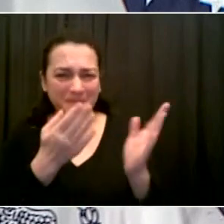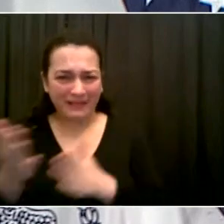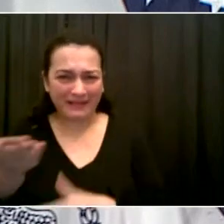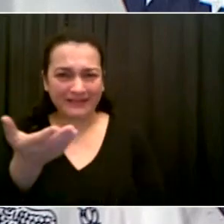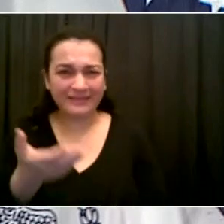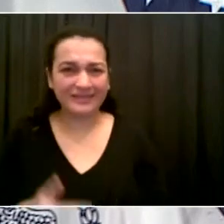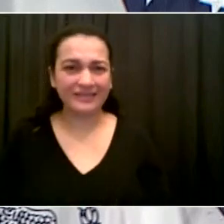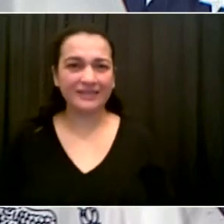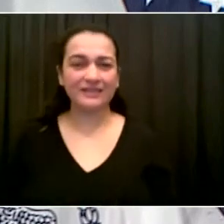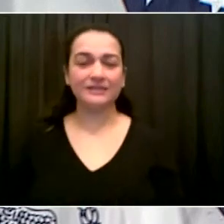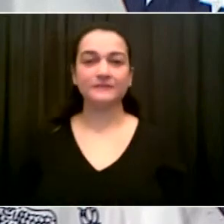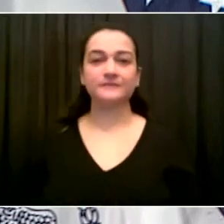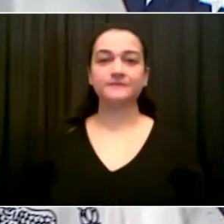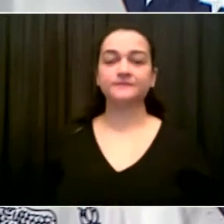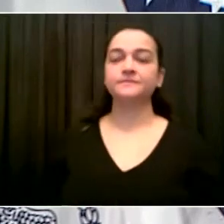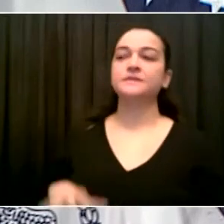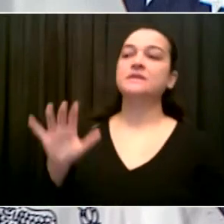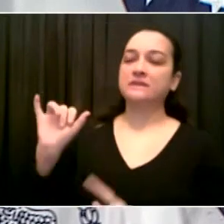to New Yorkers all over the city.